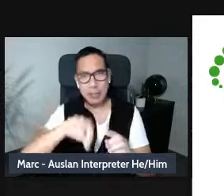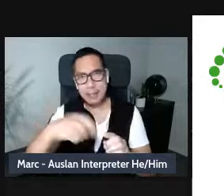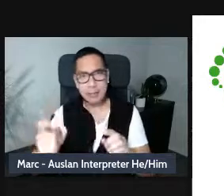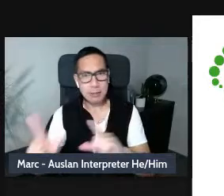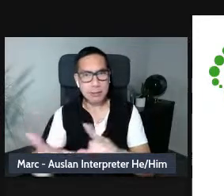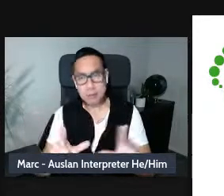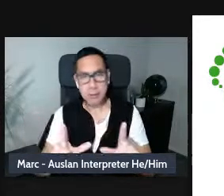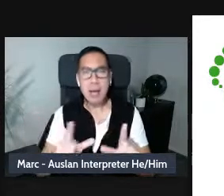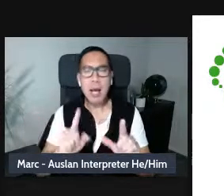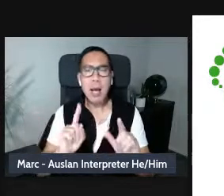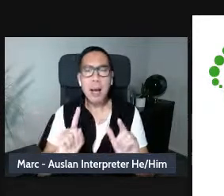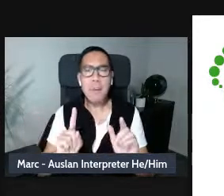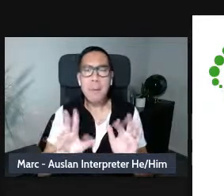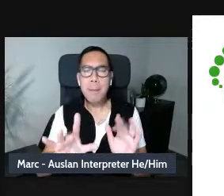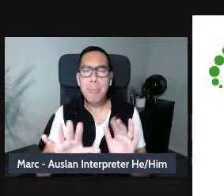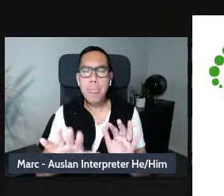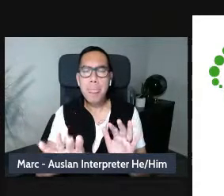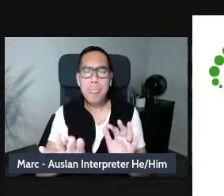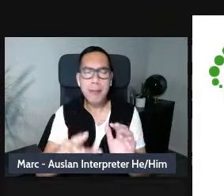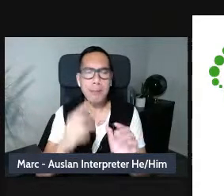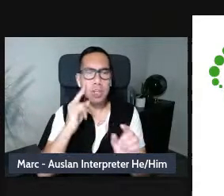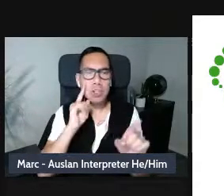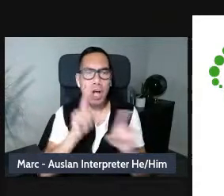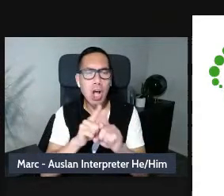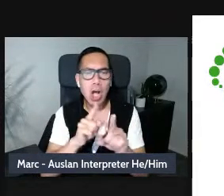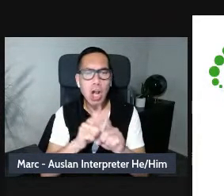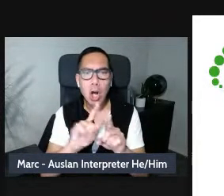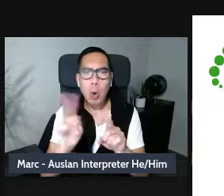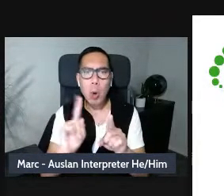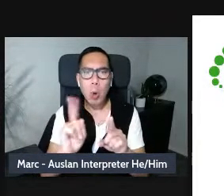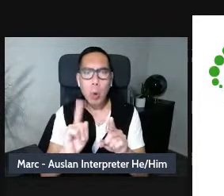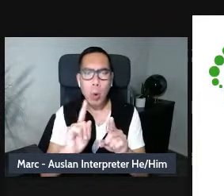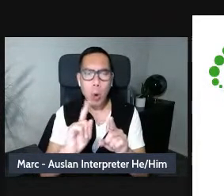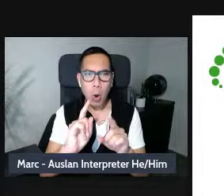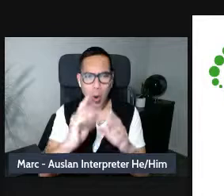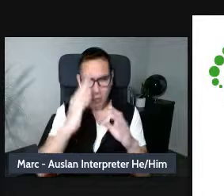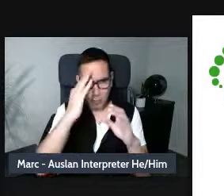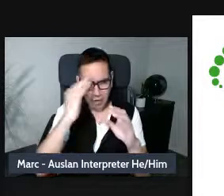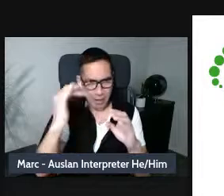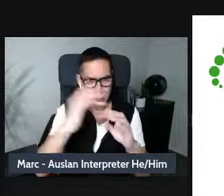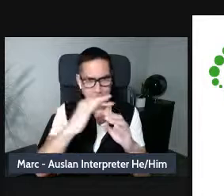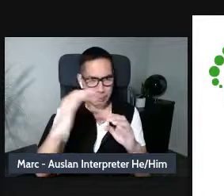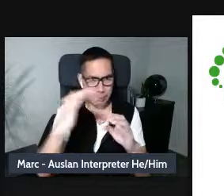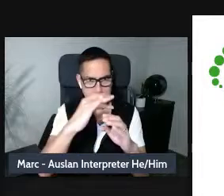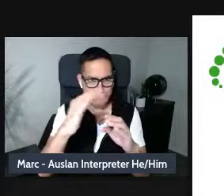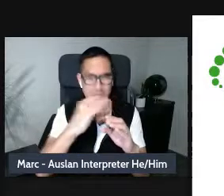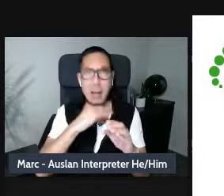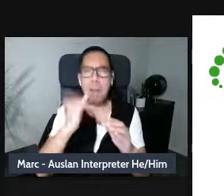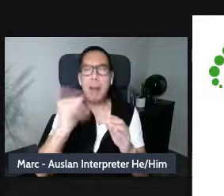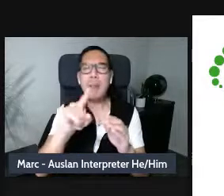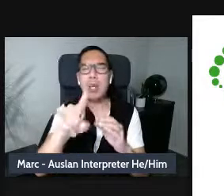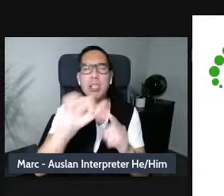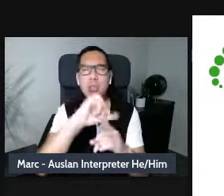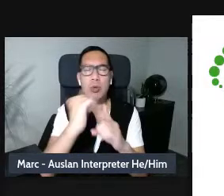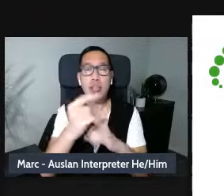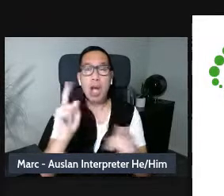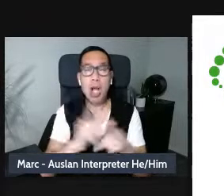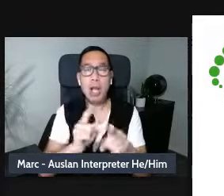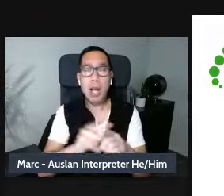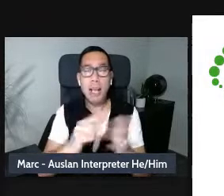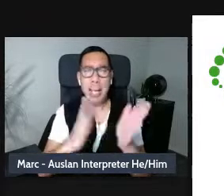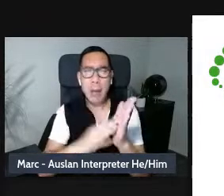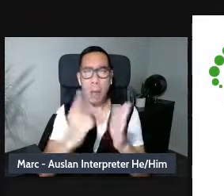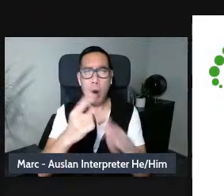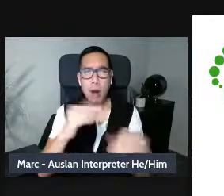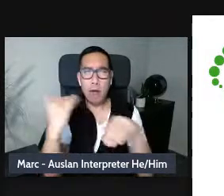think of these as sort of like the contraflow of the brain. So you may have been in a situation where you've been traveling down the M1, there's been